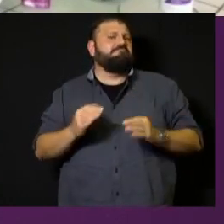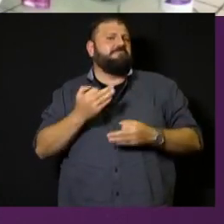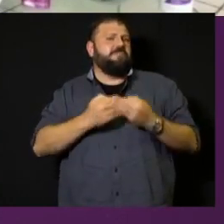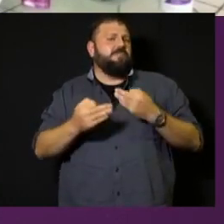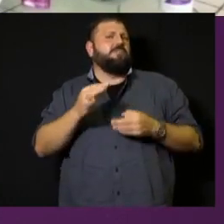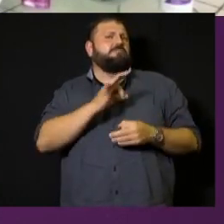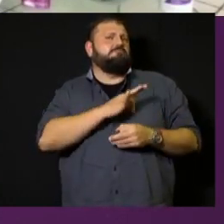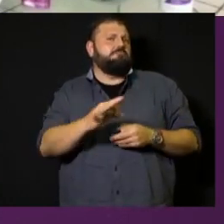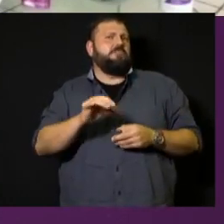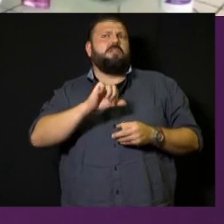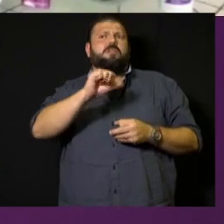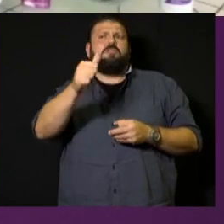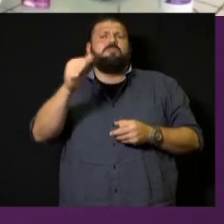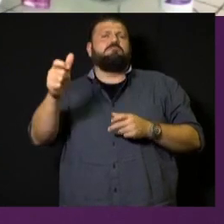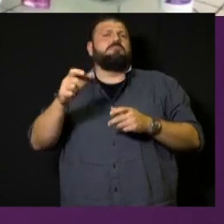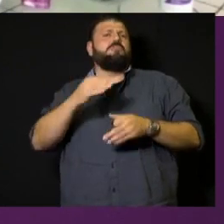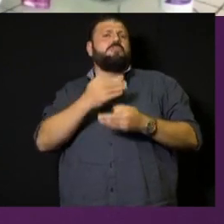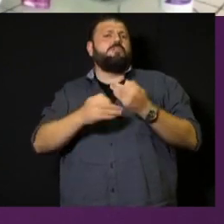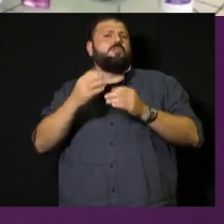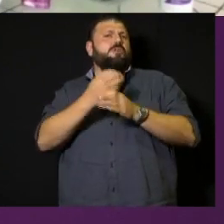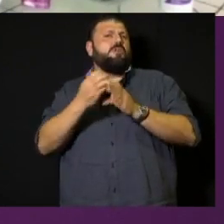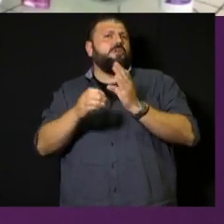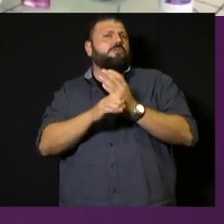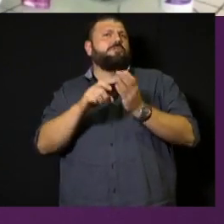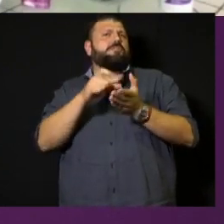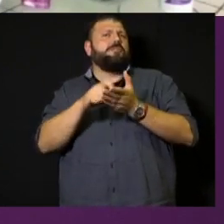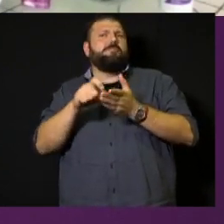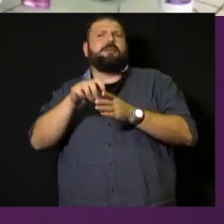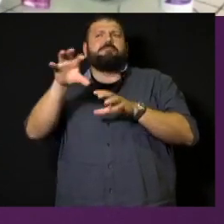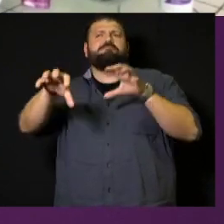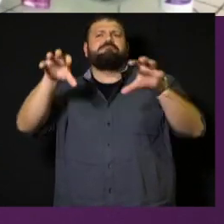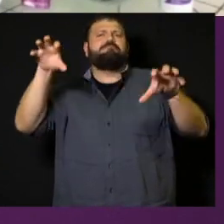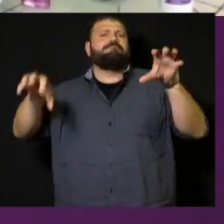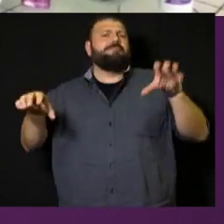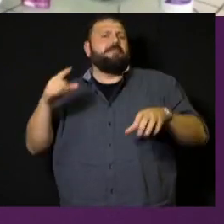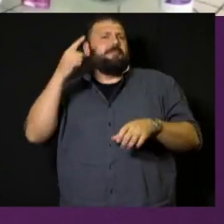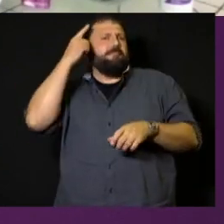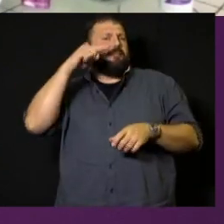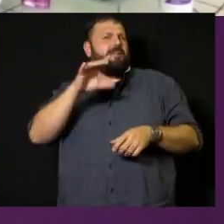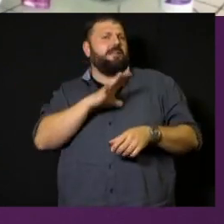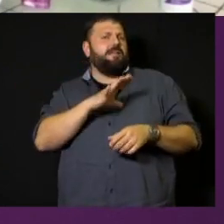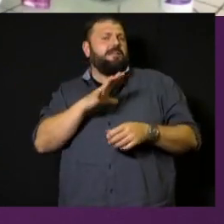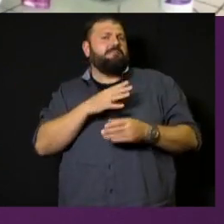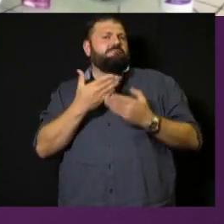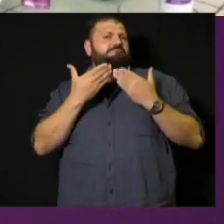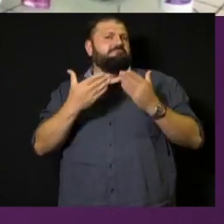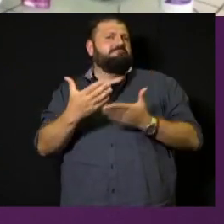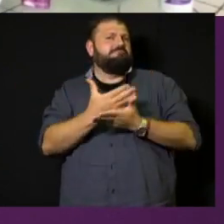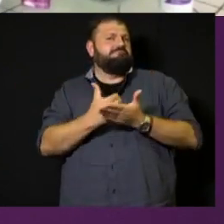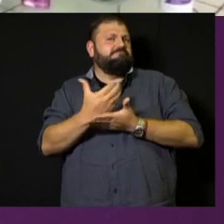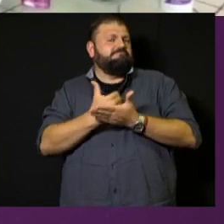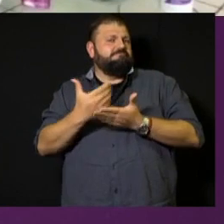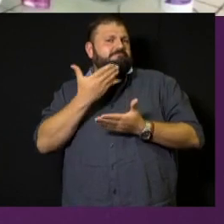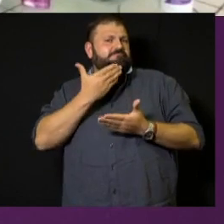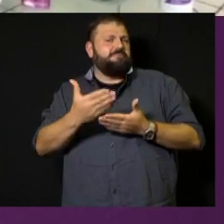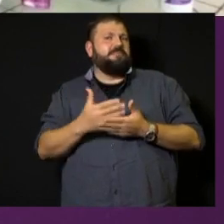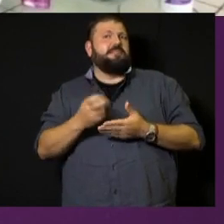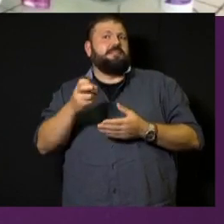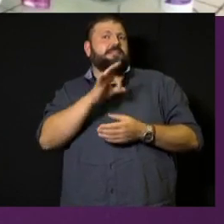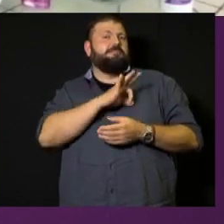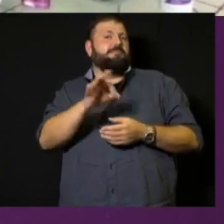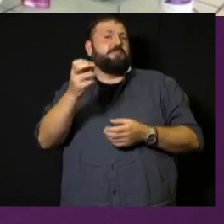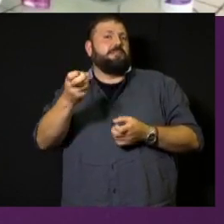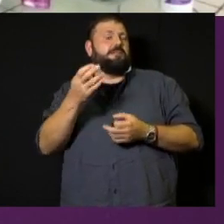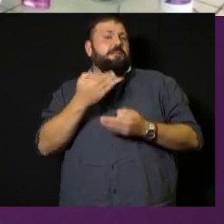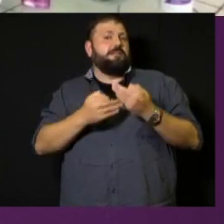We have been able to invest in a number of things, and having a big income. Omnilife gives